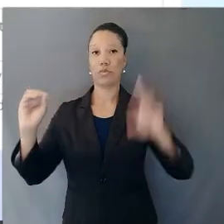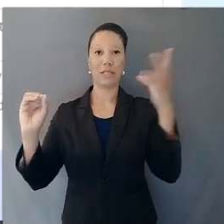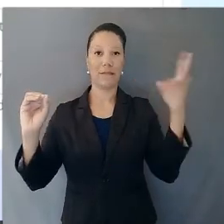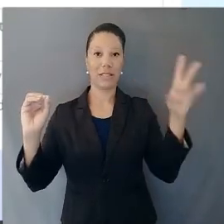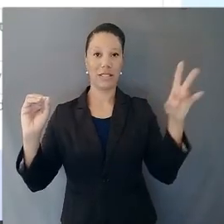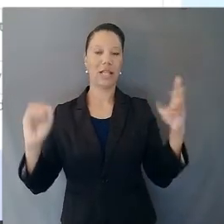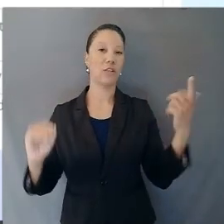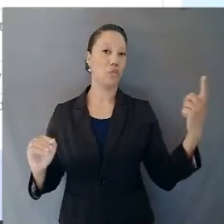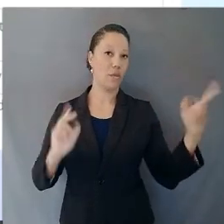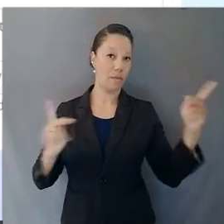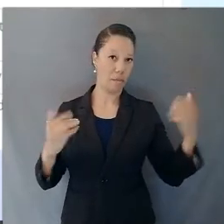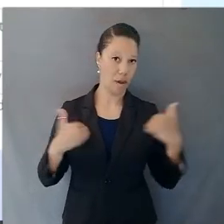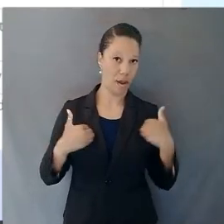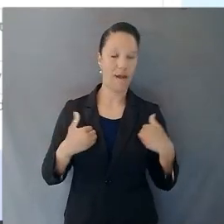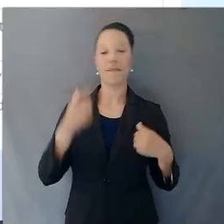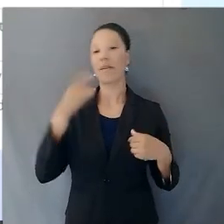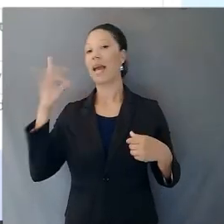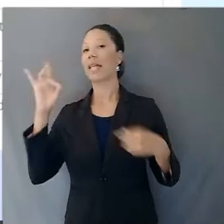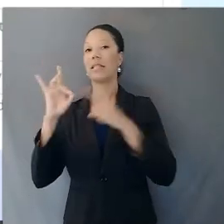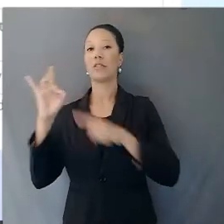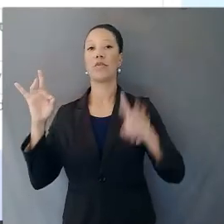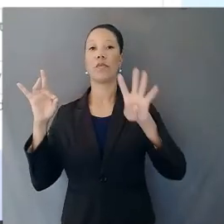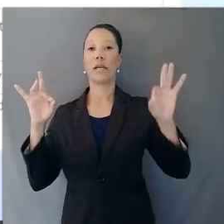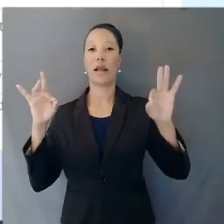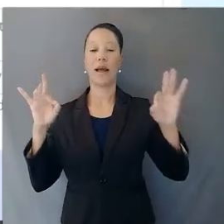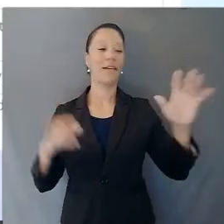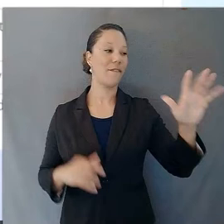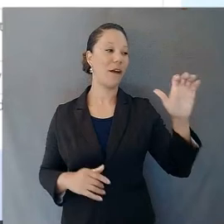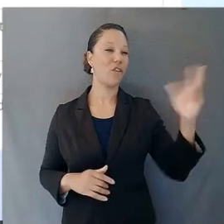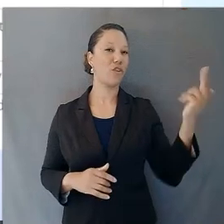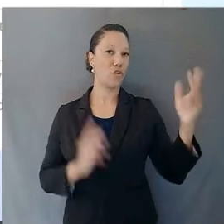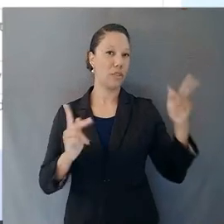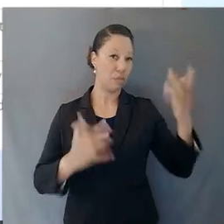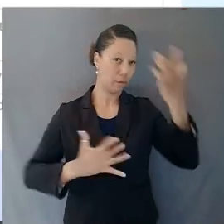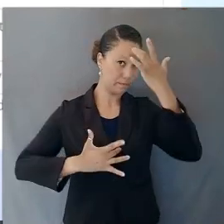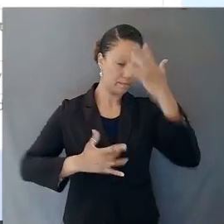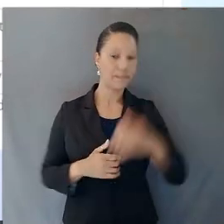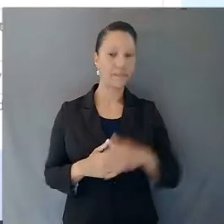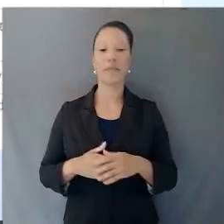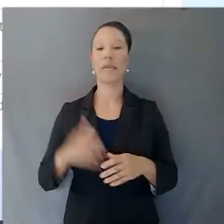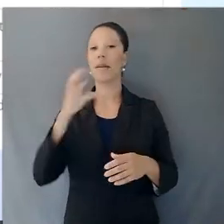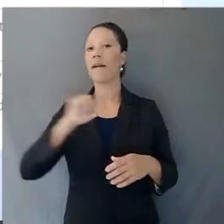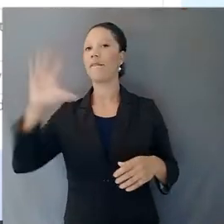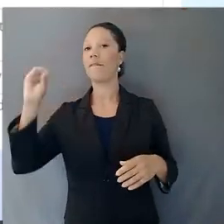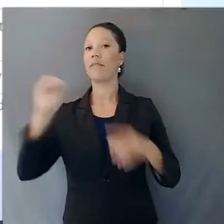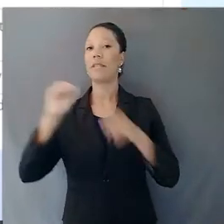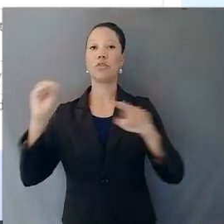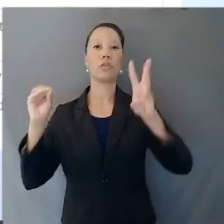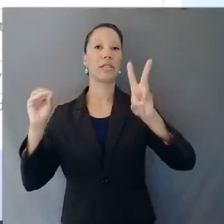there are 21. In ages 18 to 49, there are 513. In ages 50 through 64,